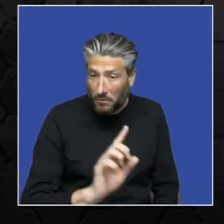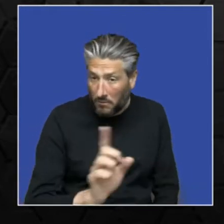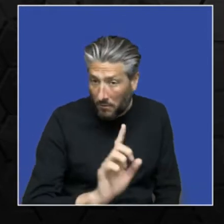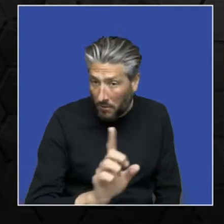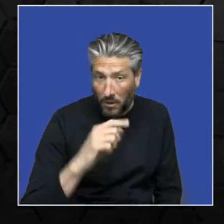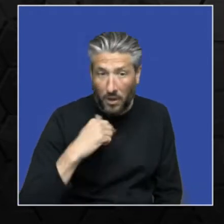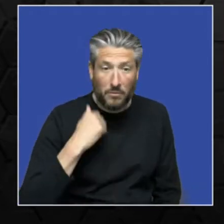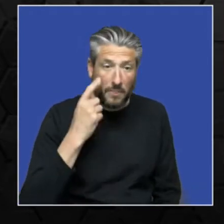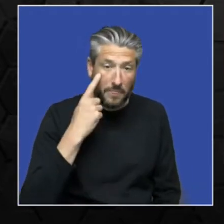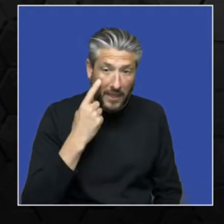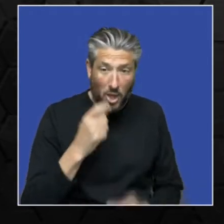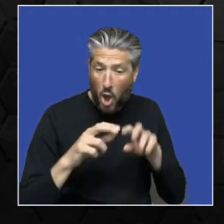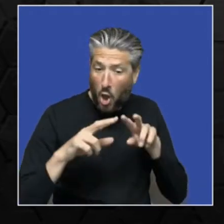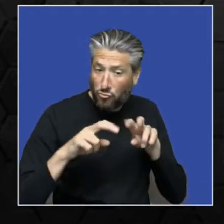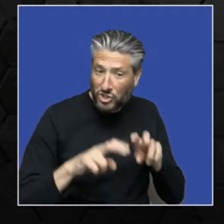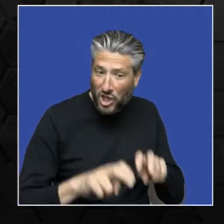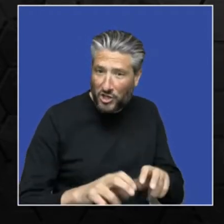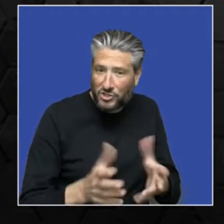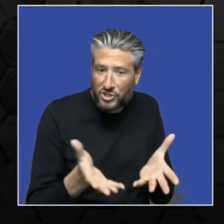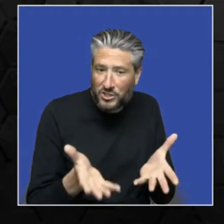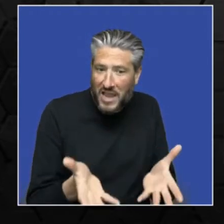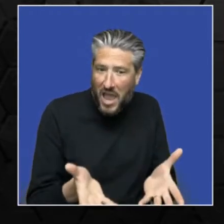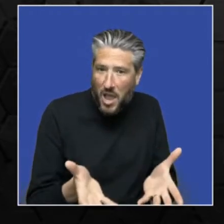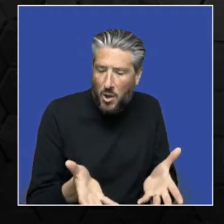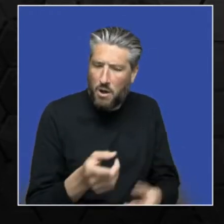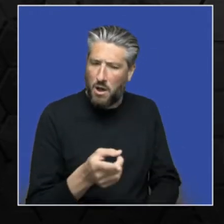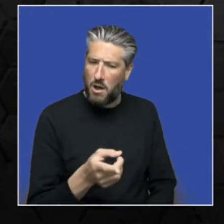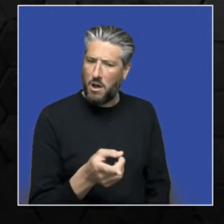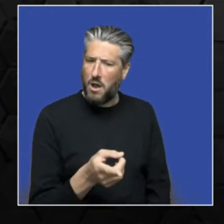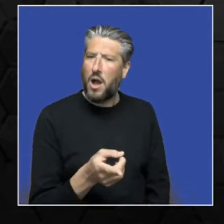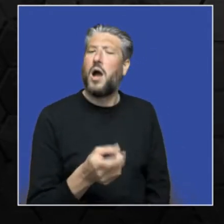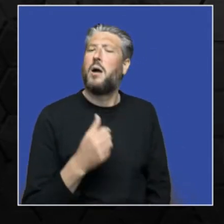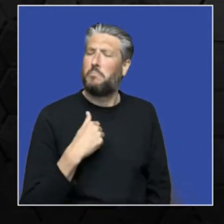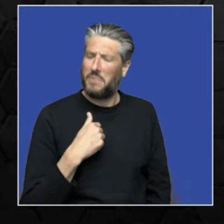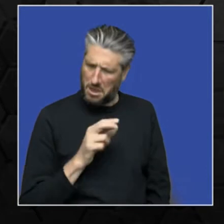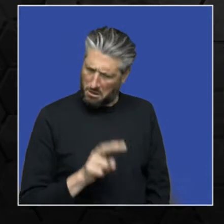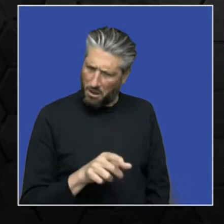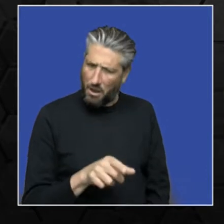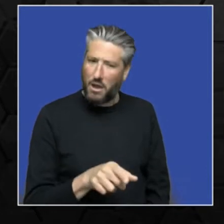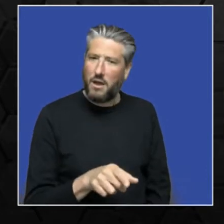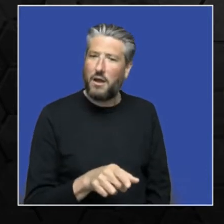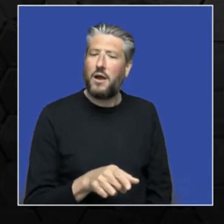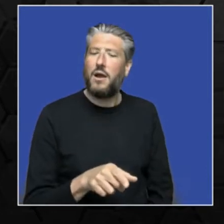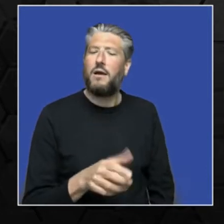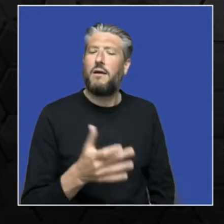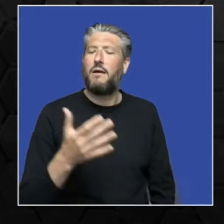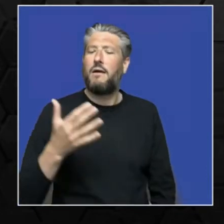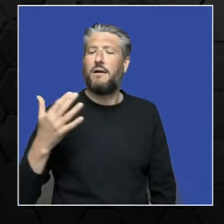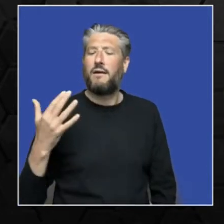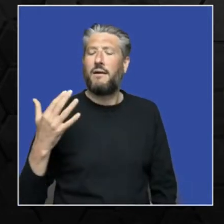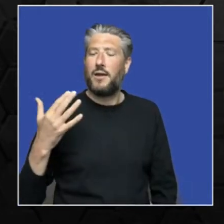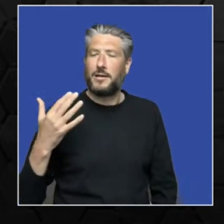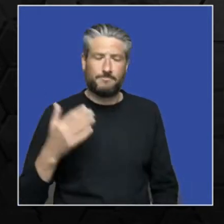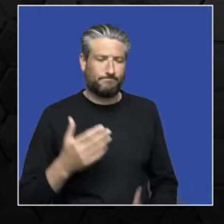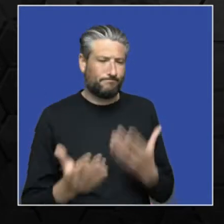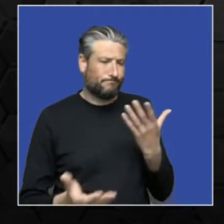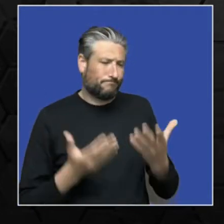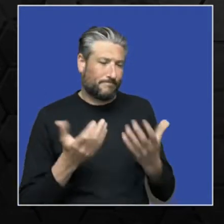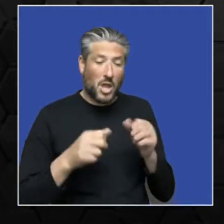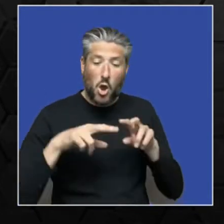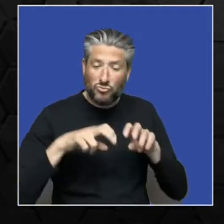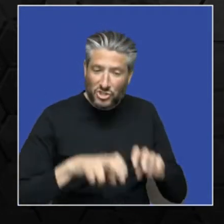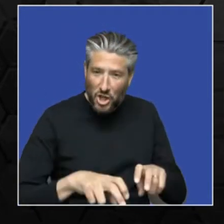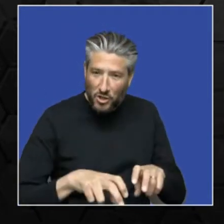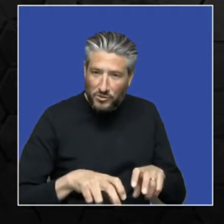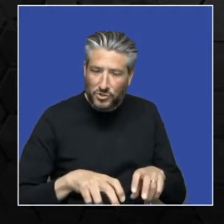research come from thinking about how you can benefit a particular use case